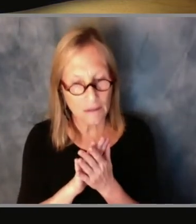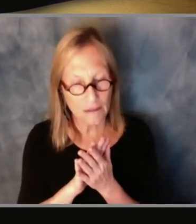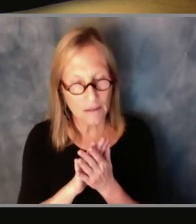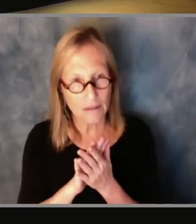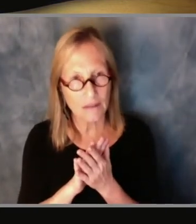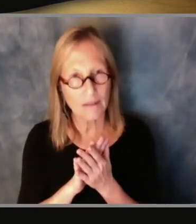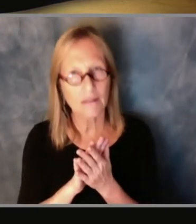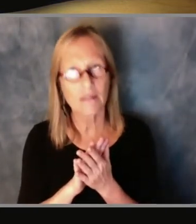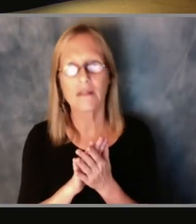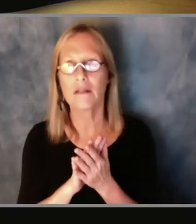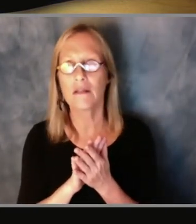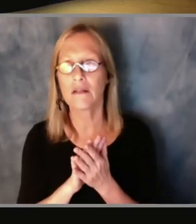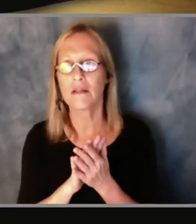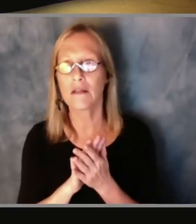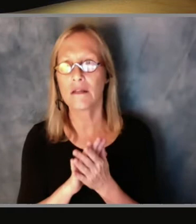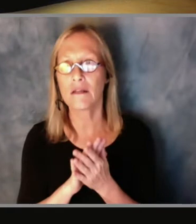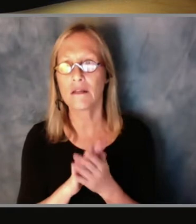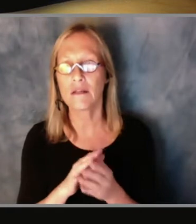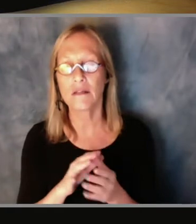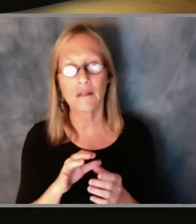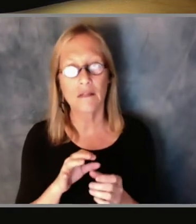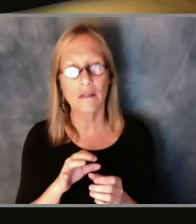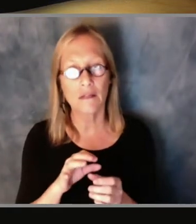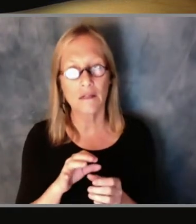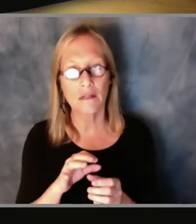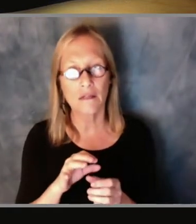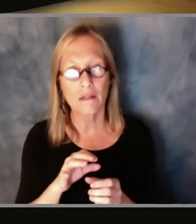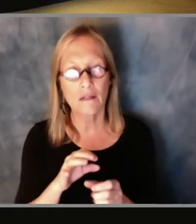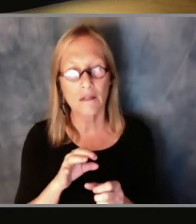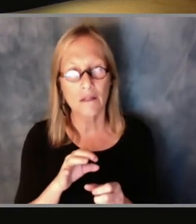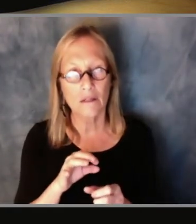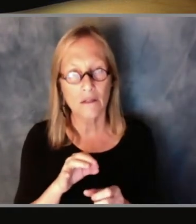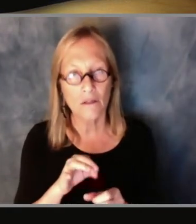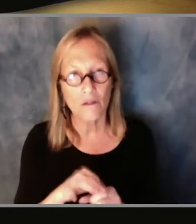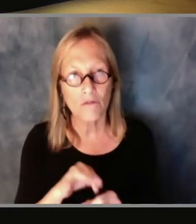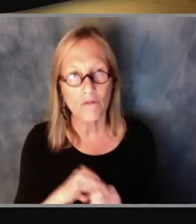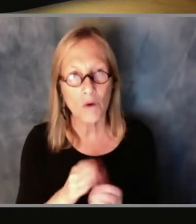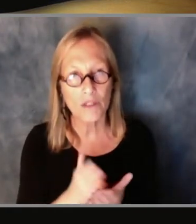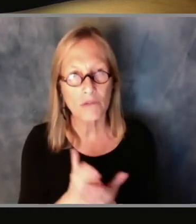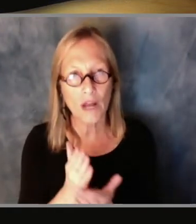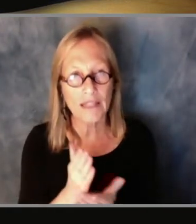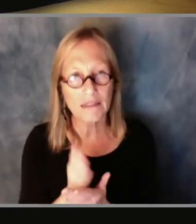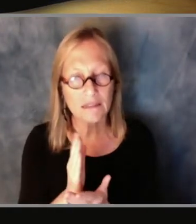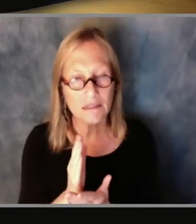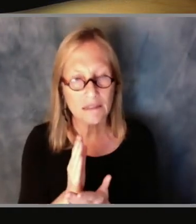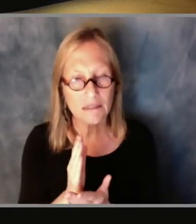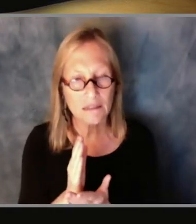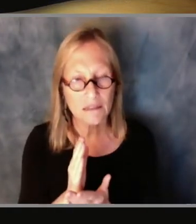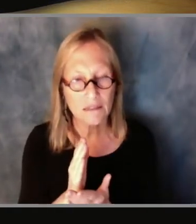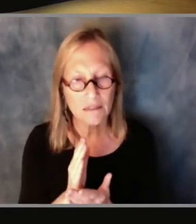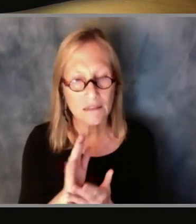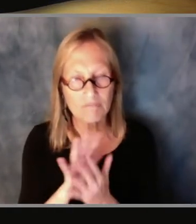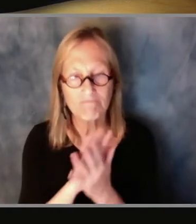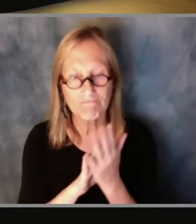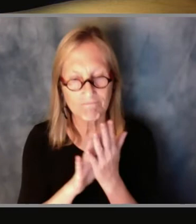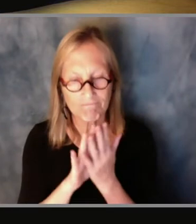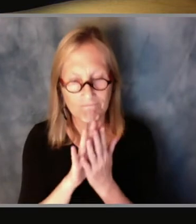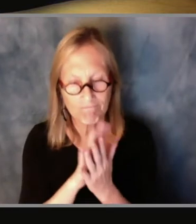Advancement Act, and